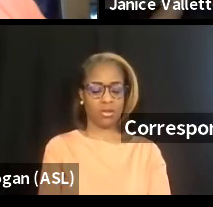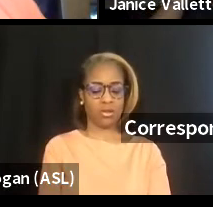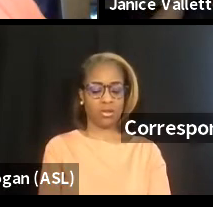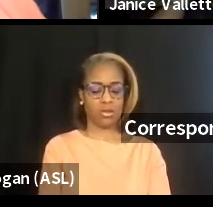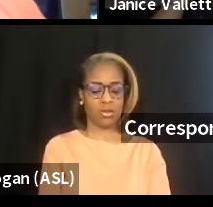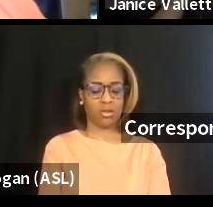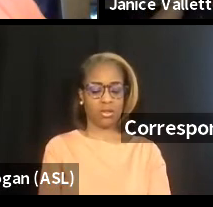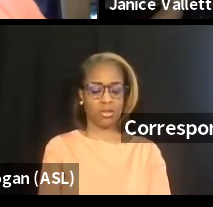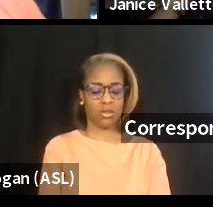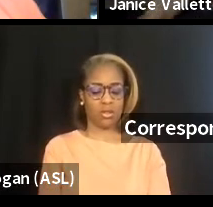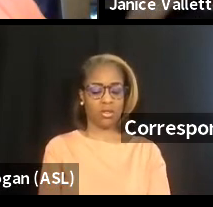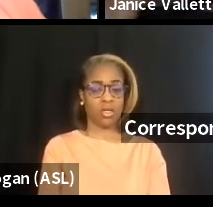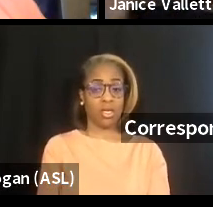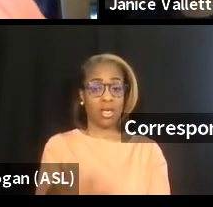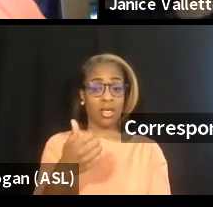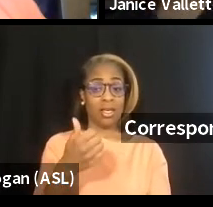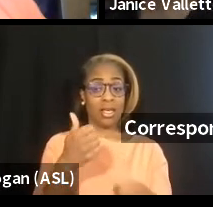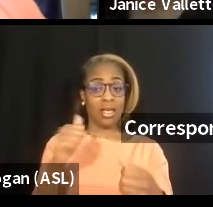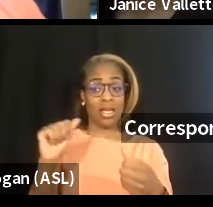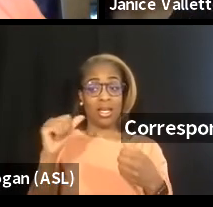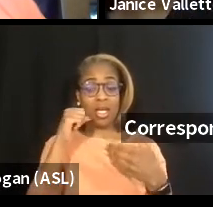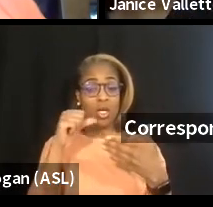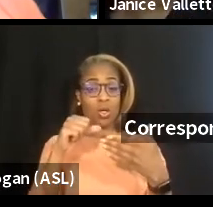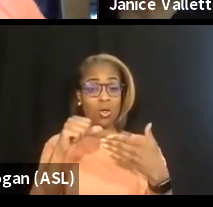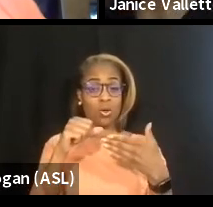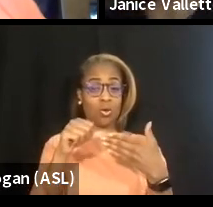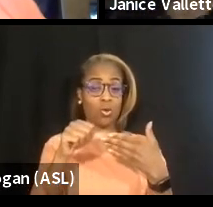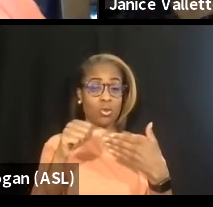We do not have any correspondence at this time.